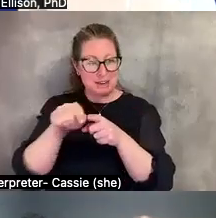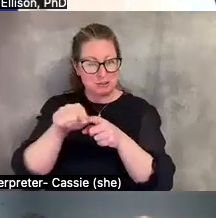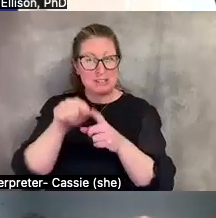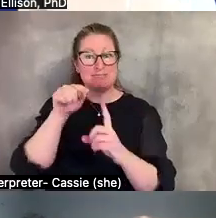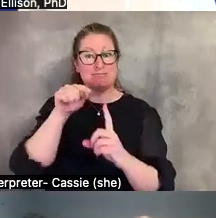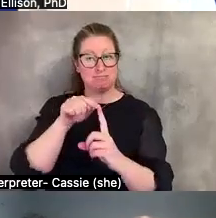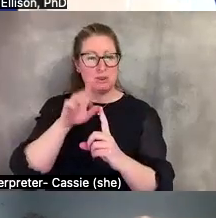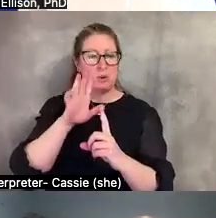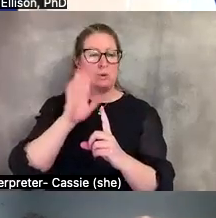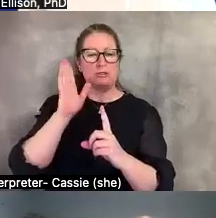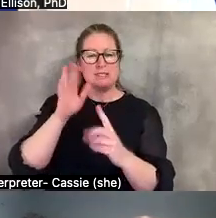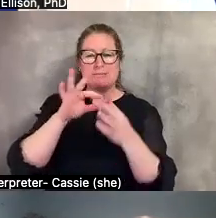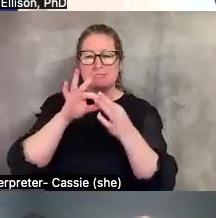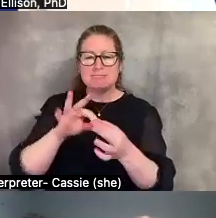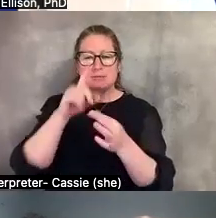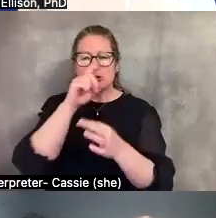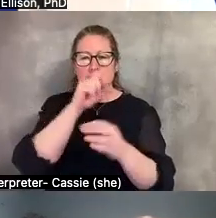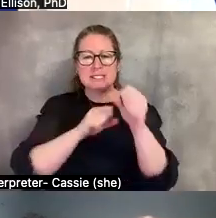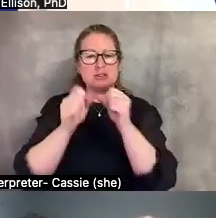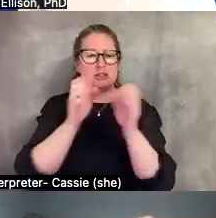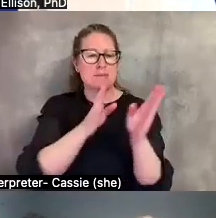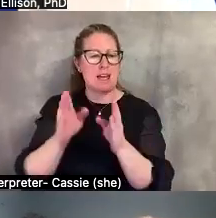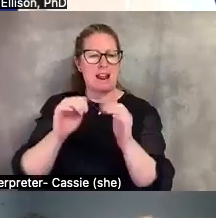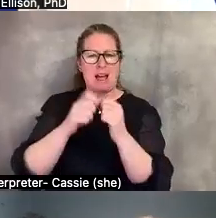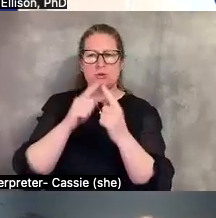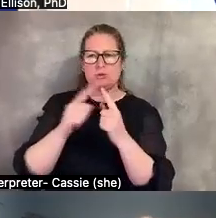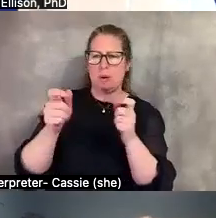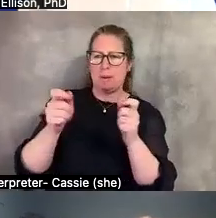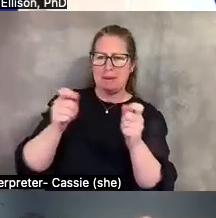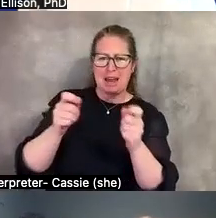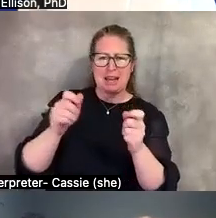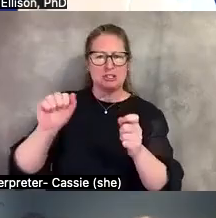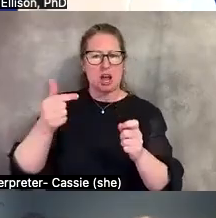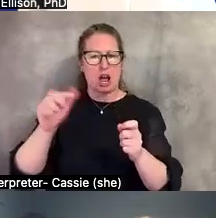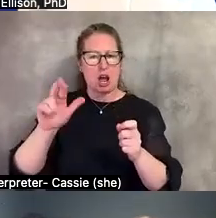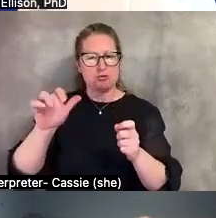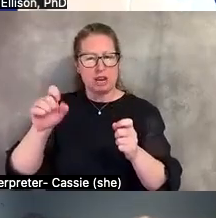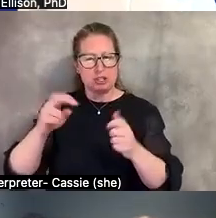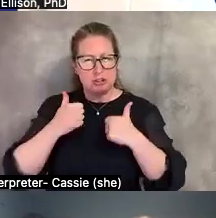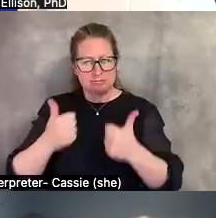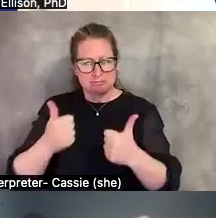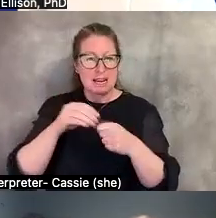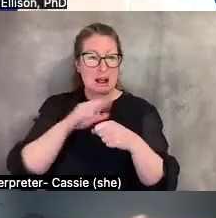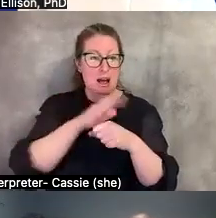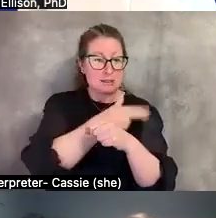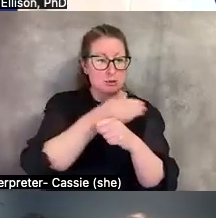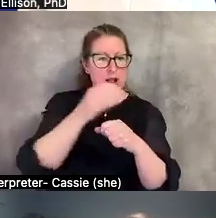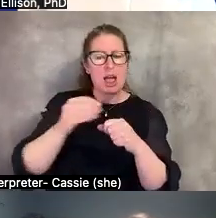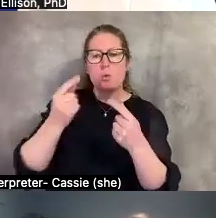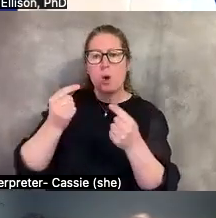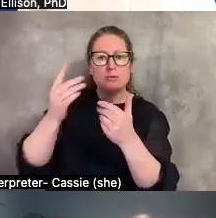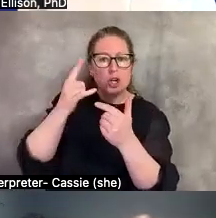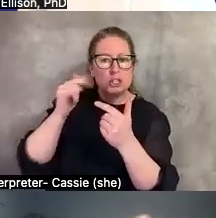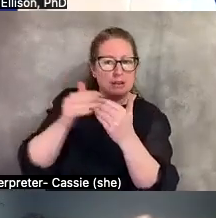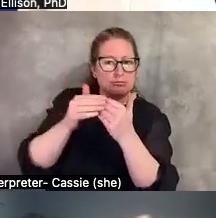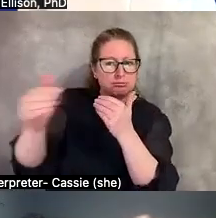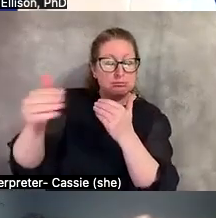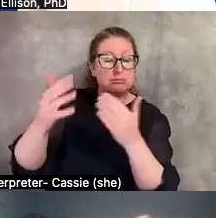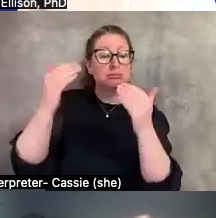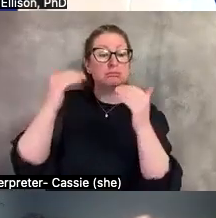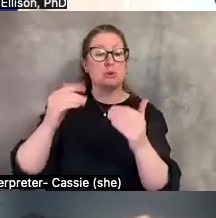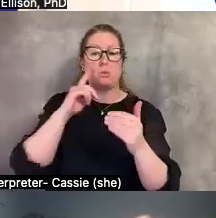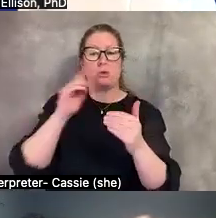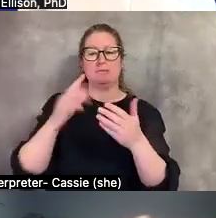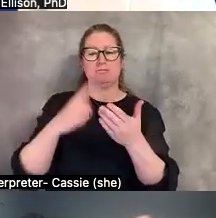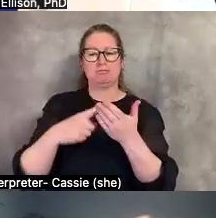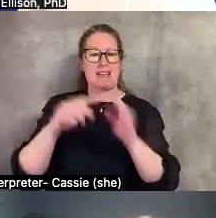be presenting on the strategic plan to manage aggression in the hospital and the rollout. And this will be followed by an evaluation